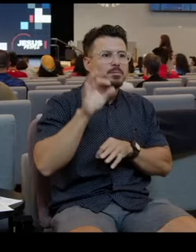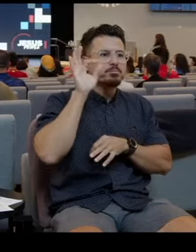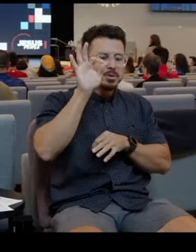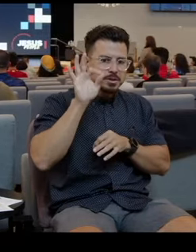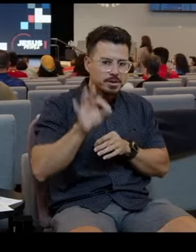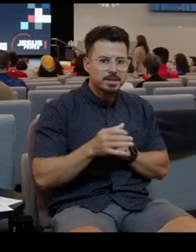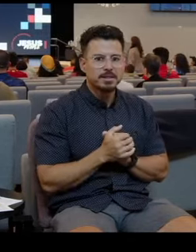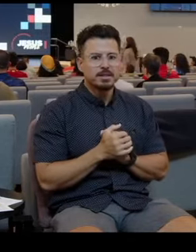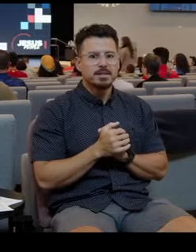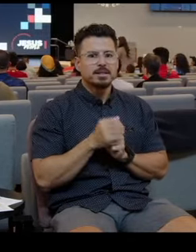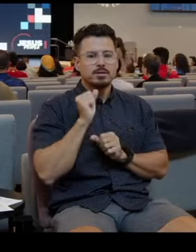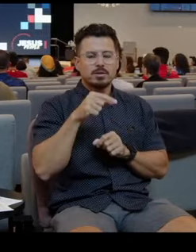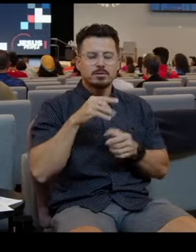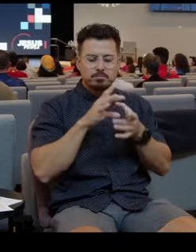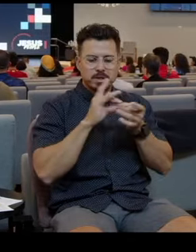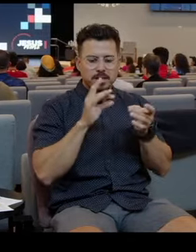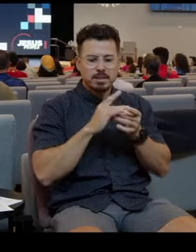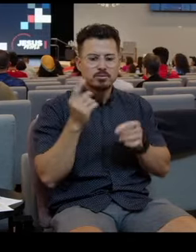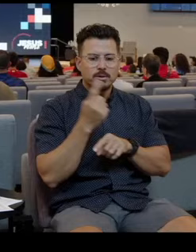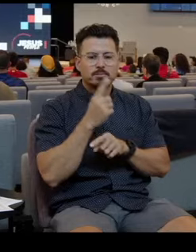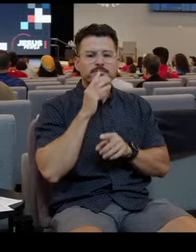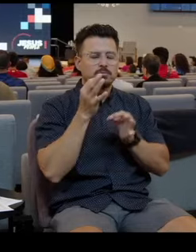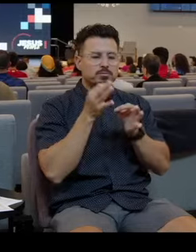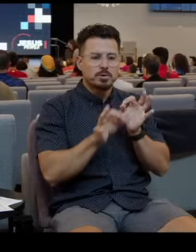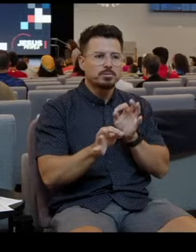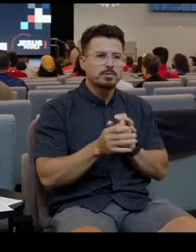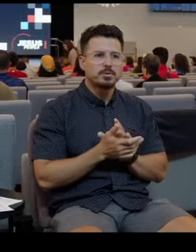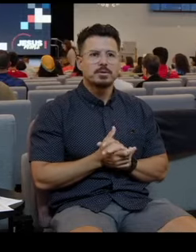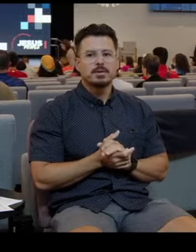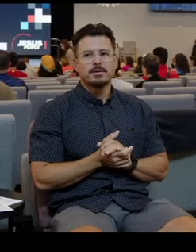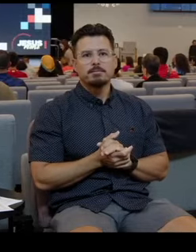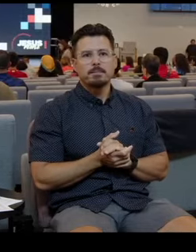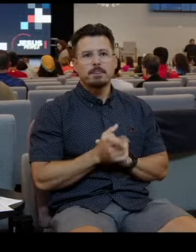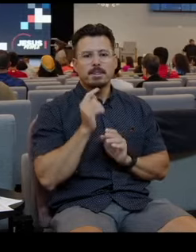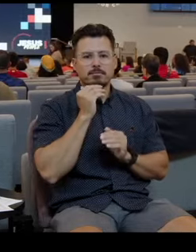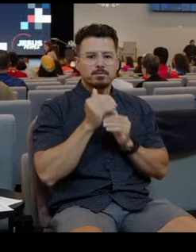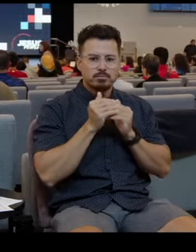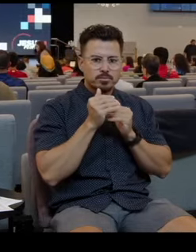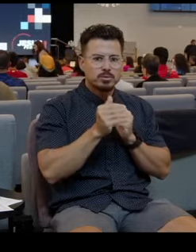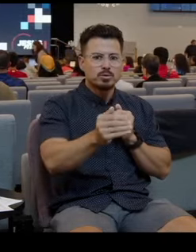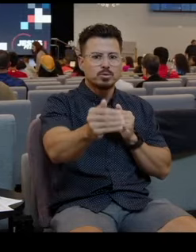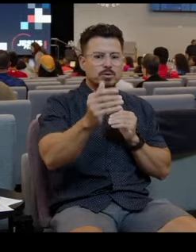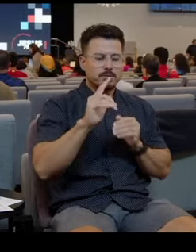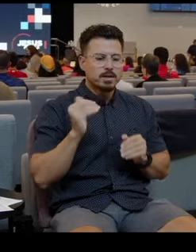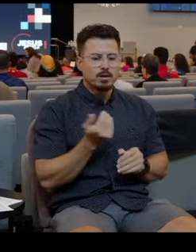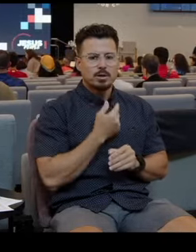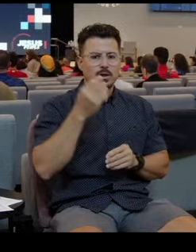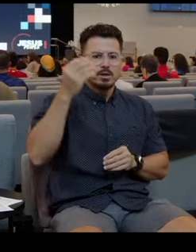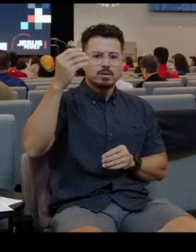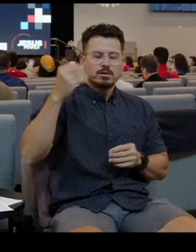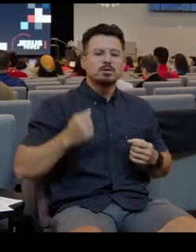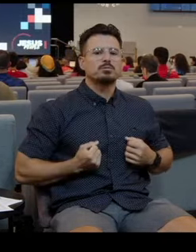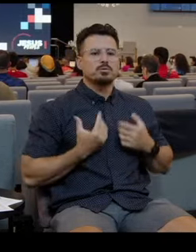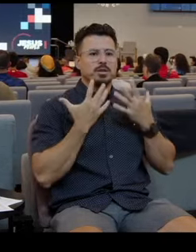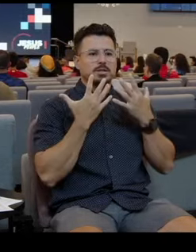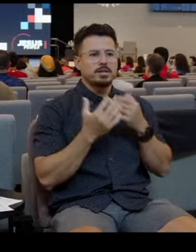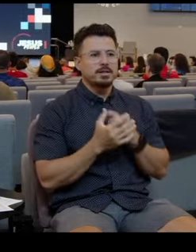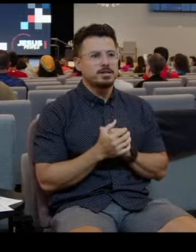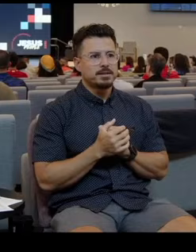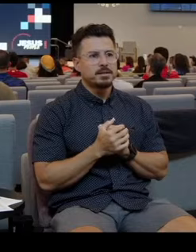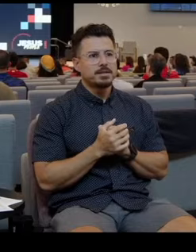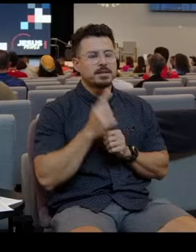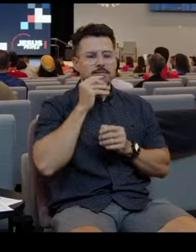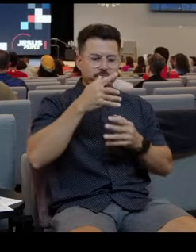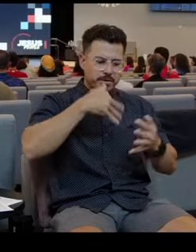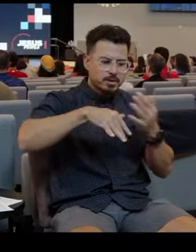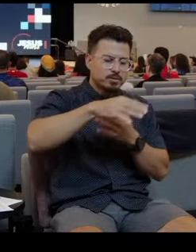So this message today is going to be very simple. The continuation of our inspiration, a fellowship